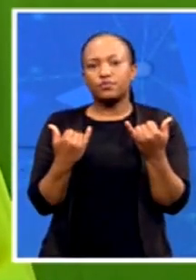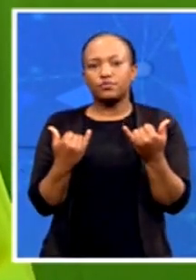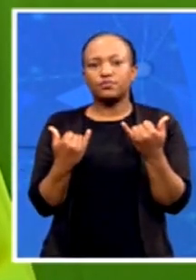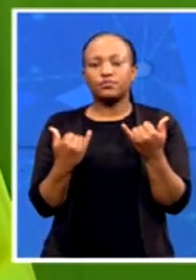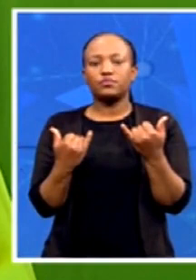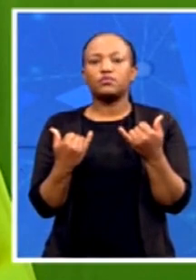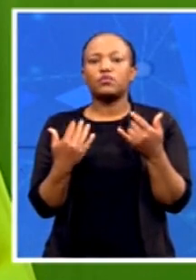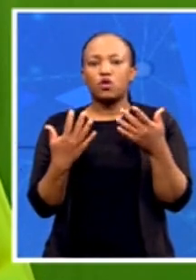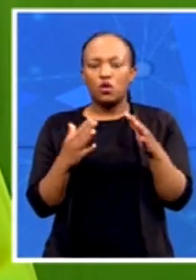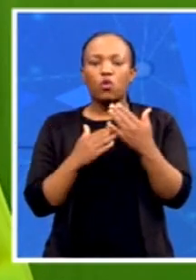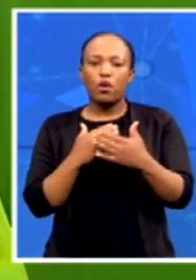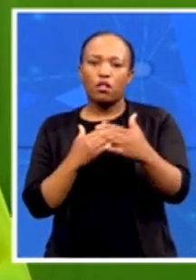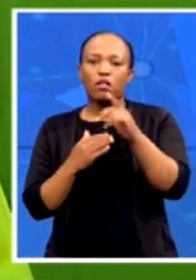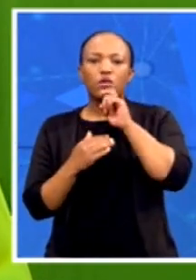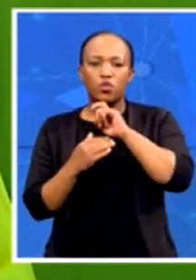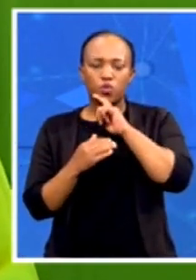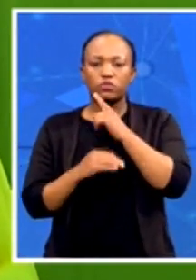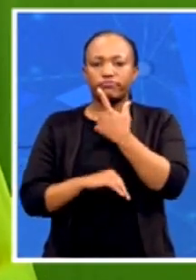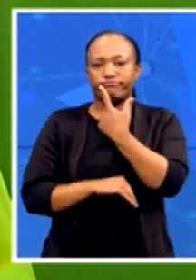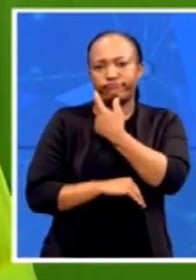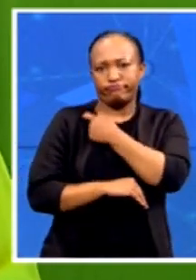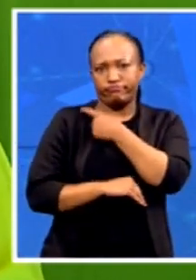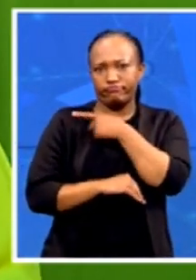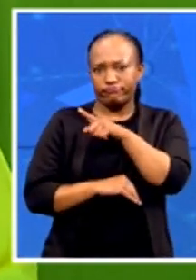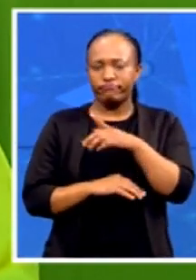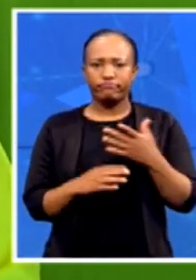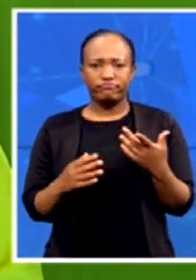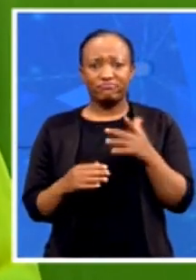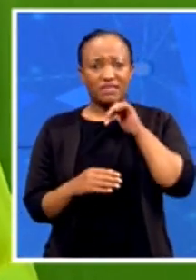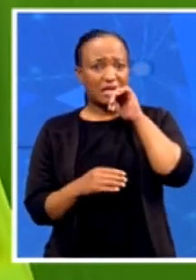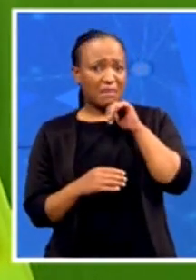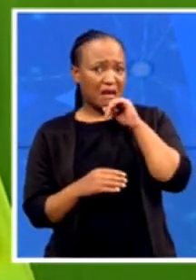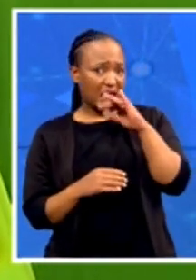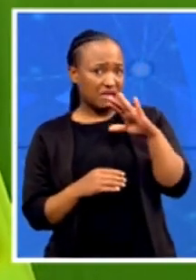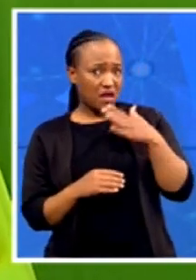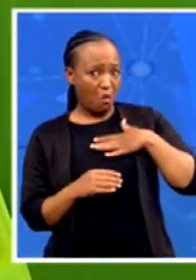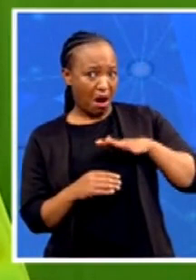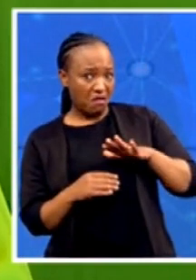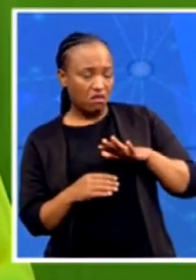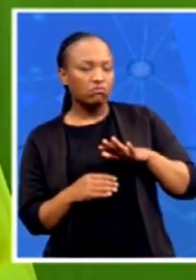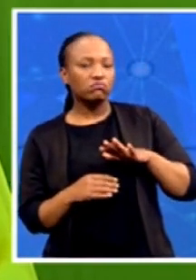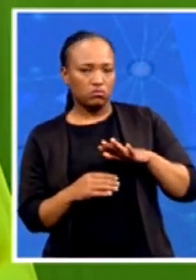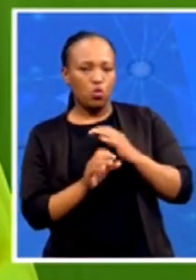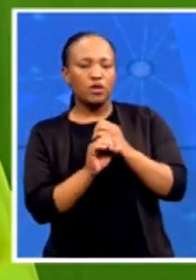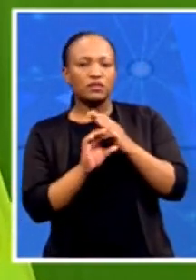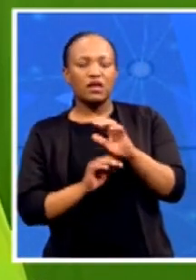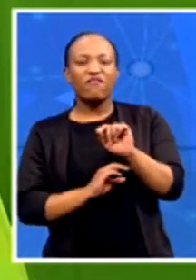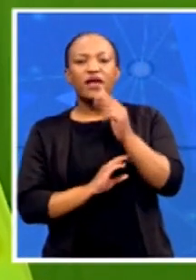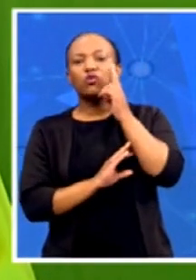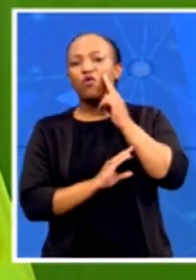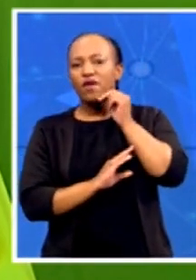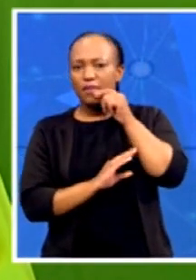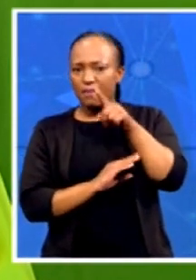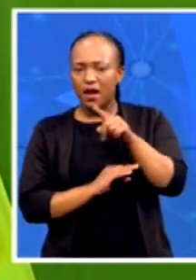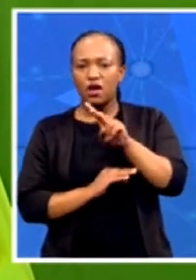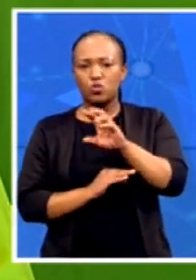jabs. Whether IEC likes it or not, we are going to start on the 1st of November 2021, apply the